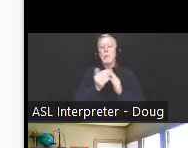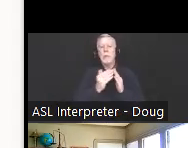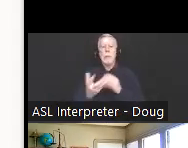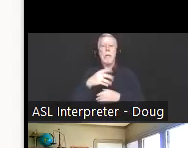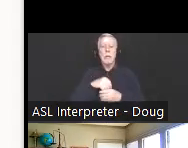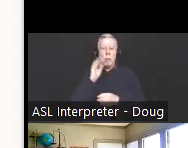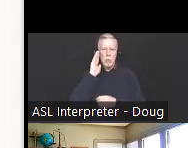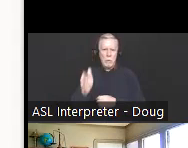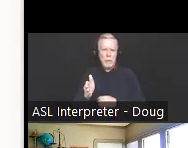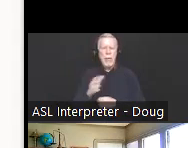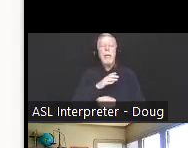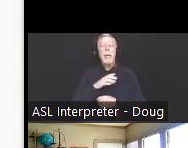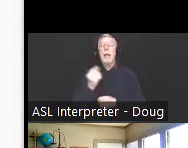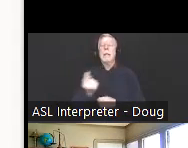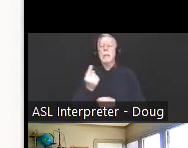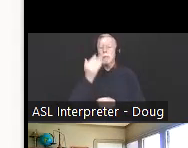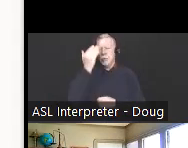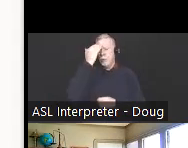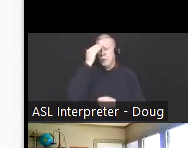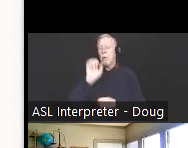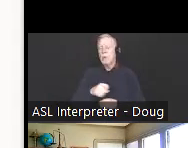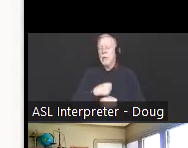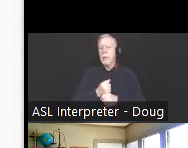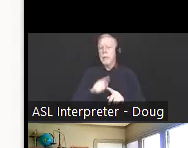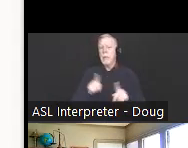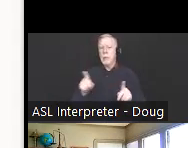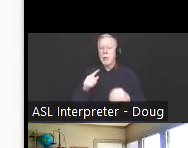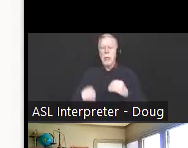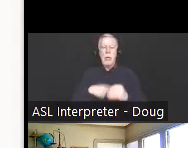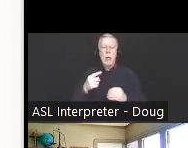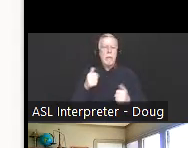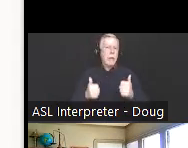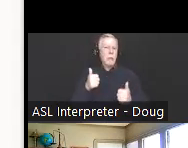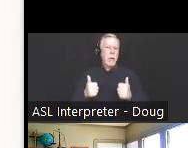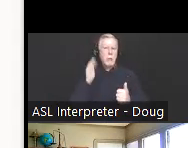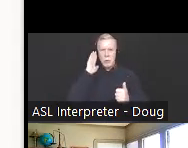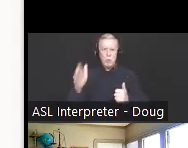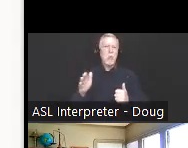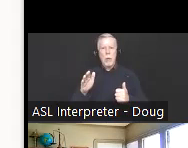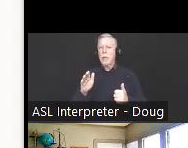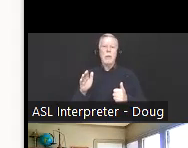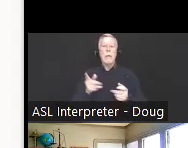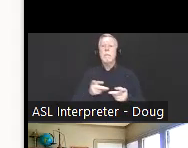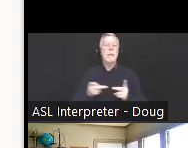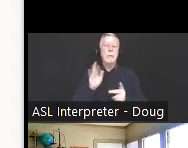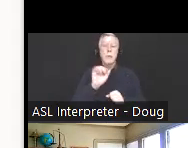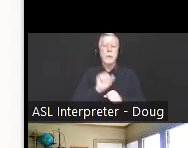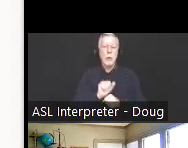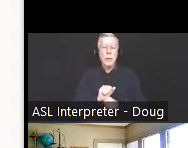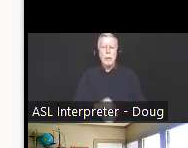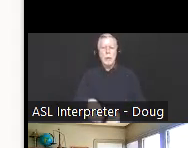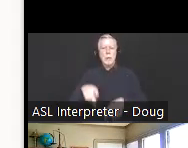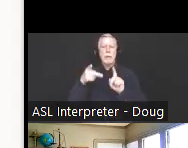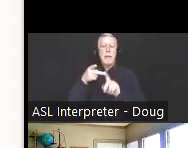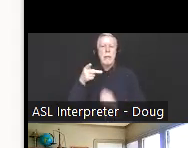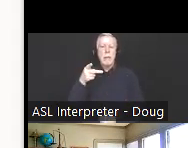and something you should know in making a decision about where you're going to position your work. Secondly, it articulates what the